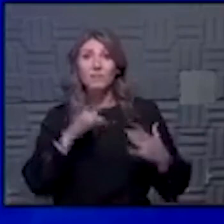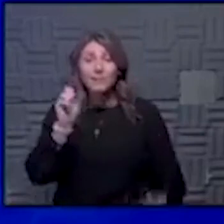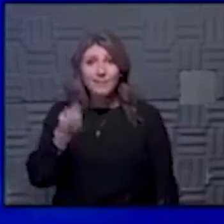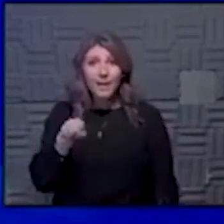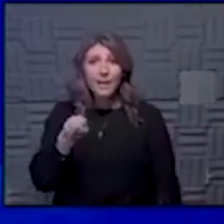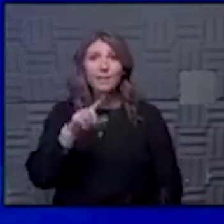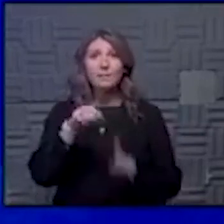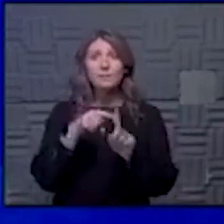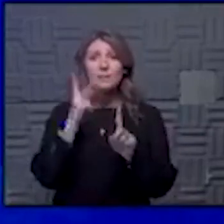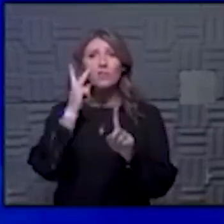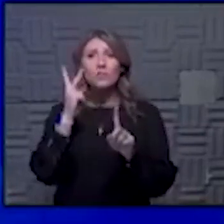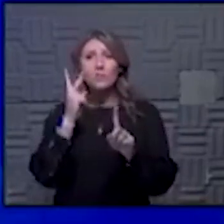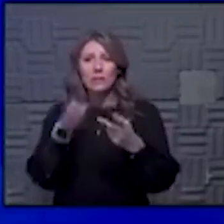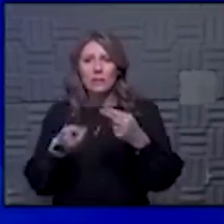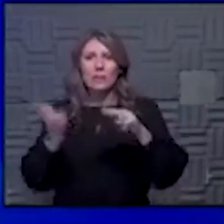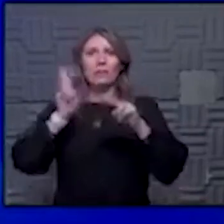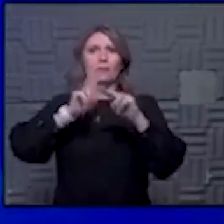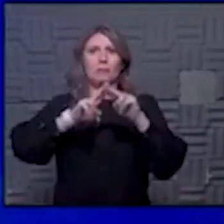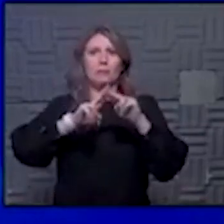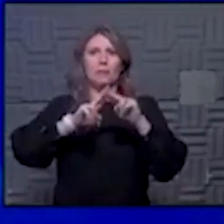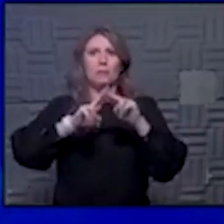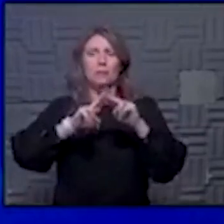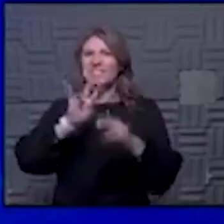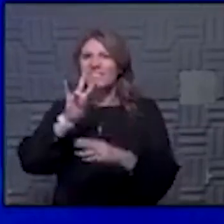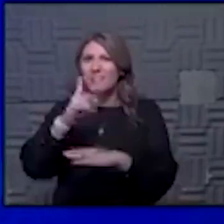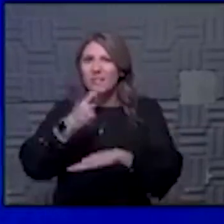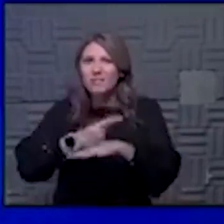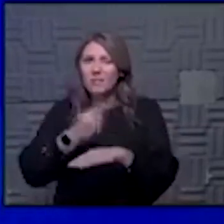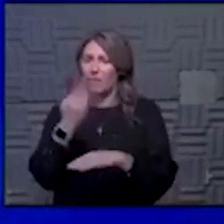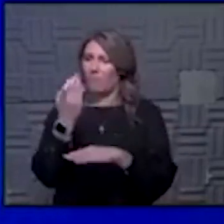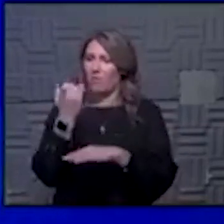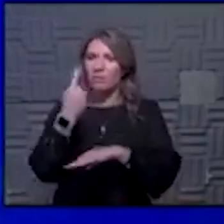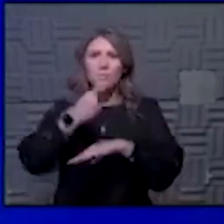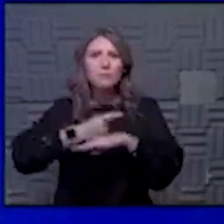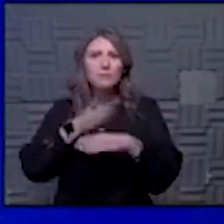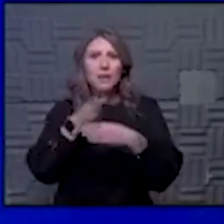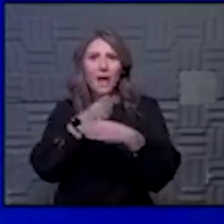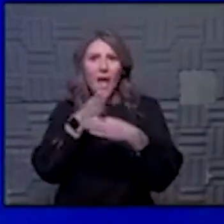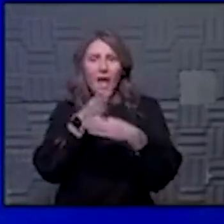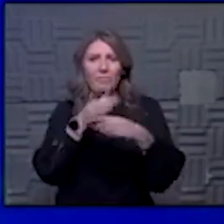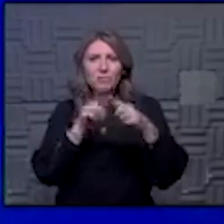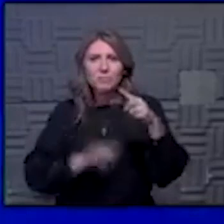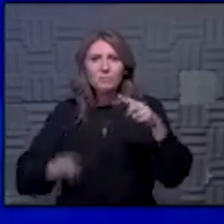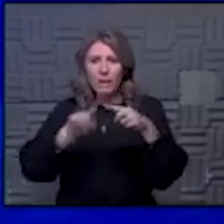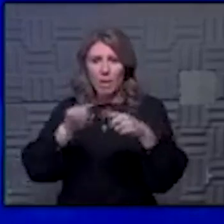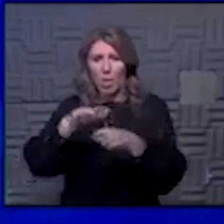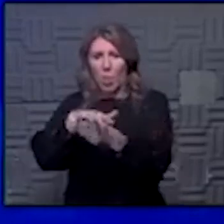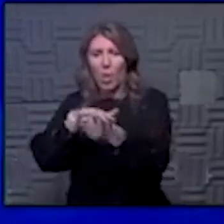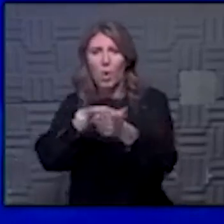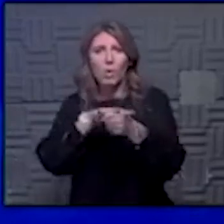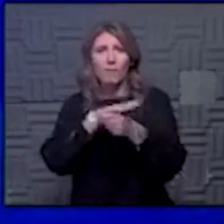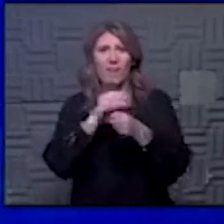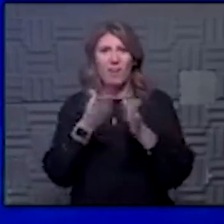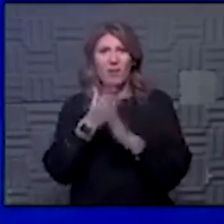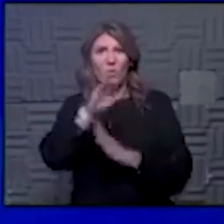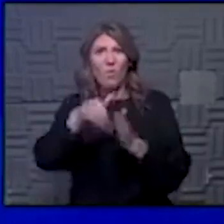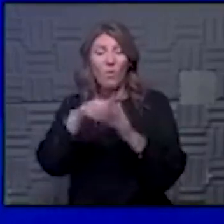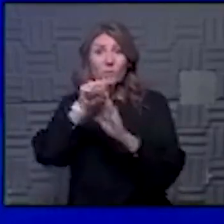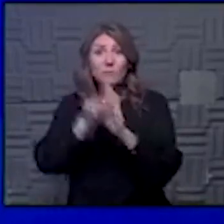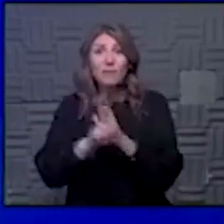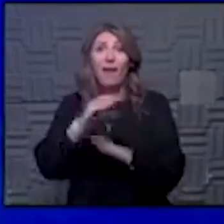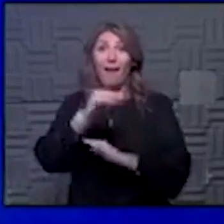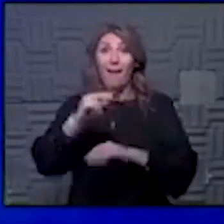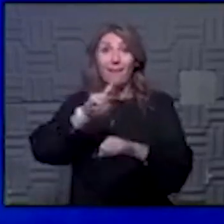and when we see the rise in the 7-day or 14-day average locally and throughout the state and